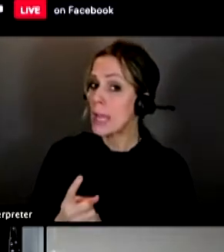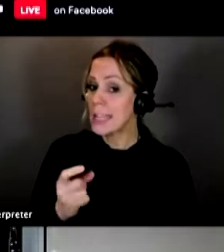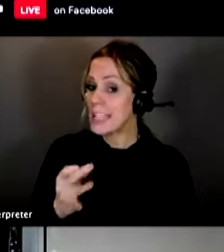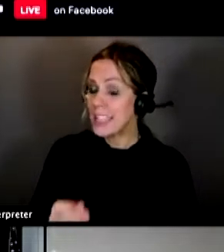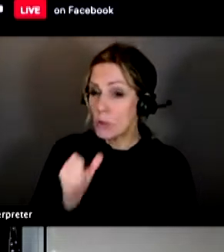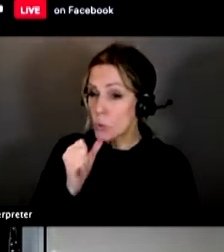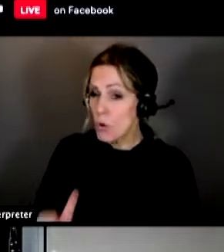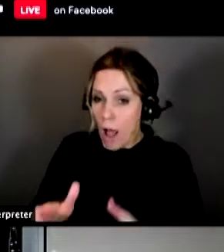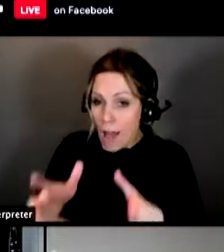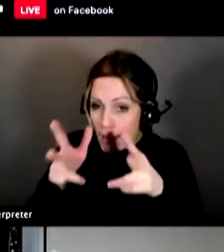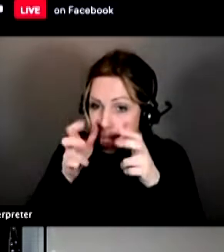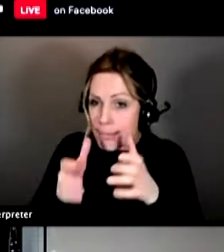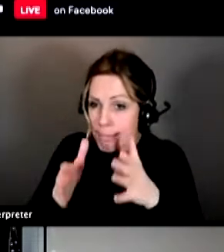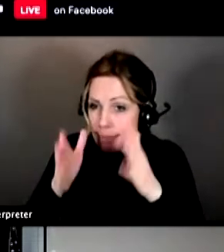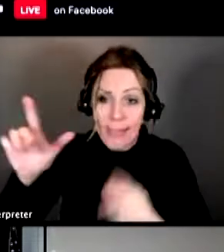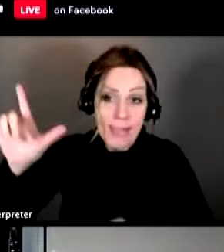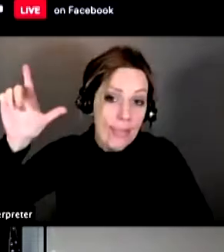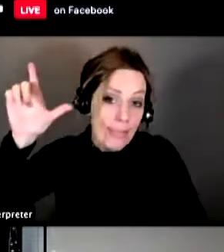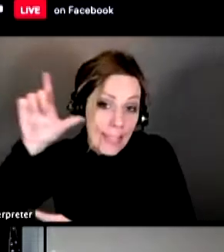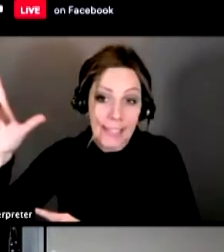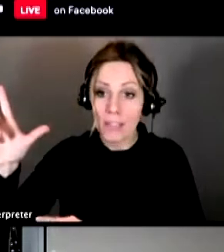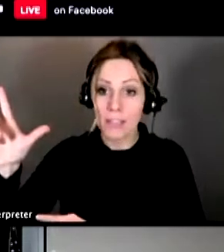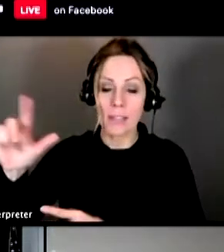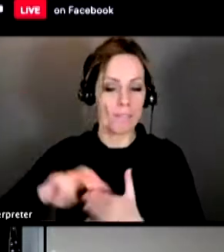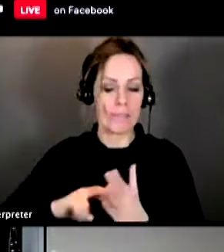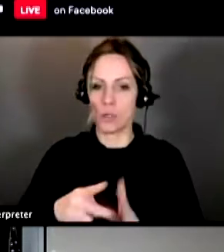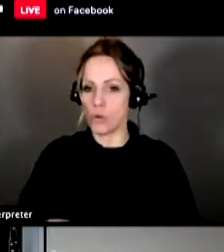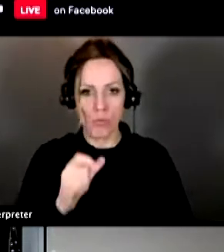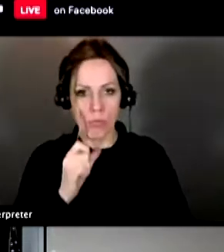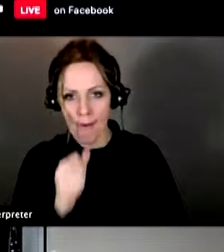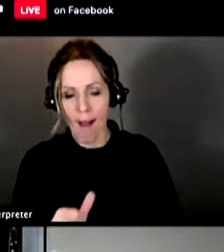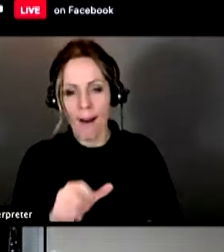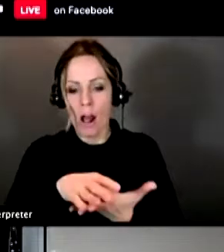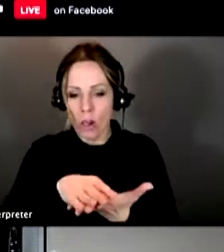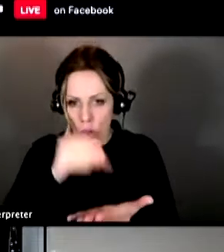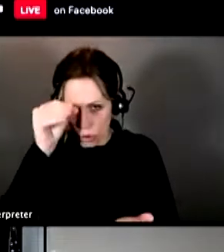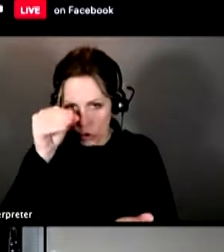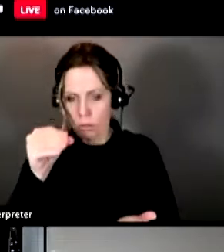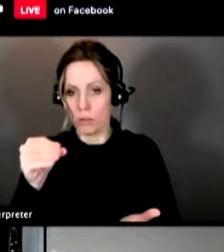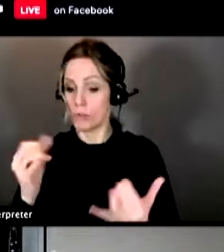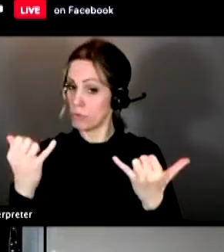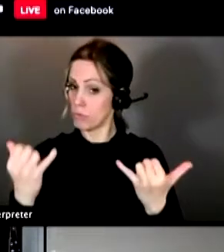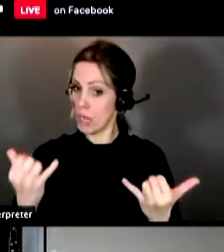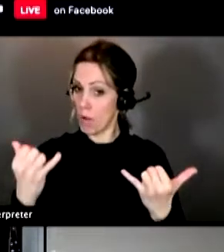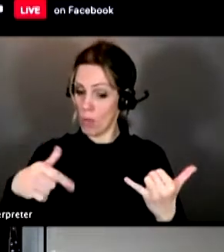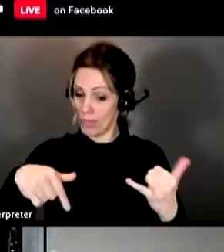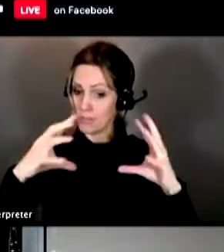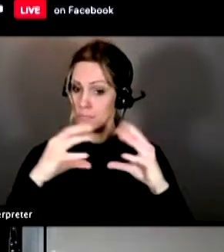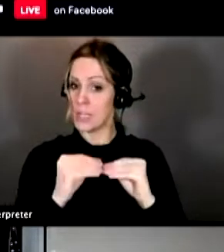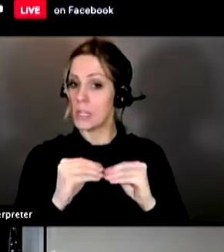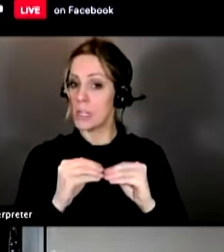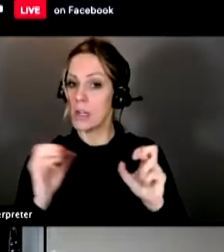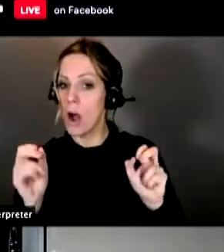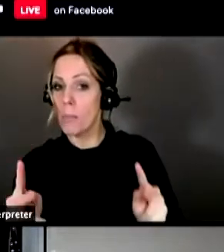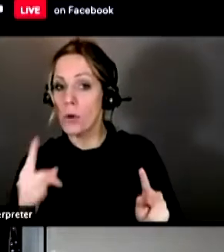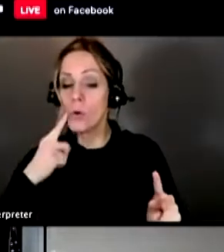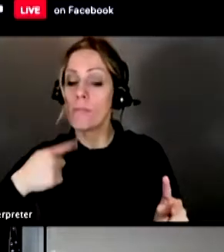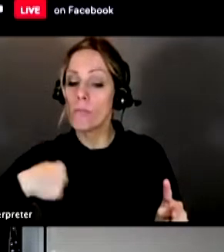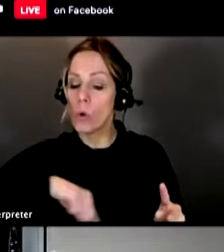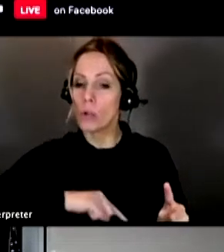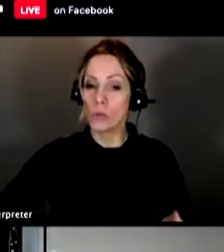listening. So this is an opportunity for us to listen and to learn. And I'm very much looking forward to hearing